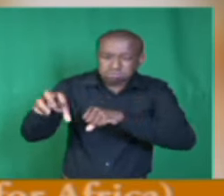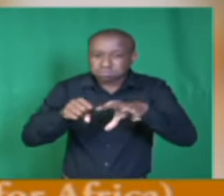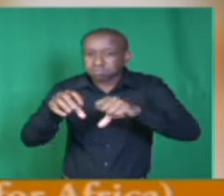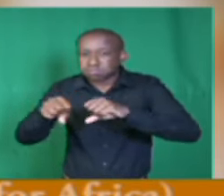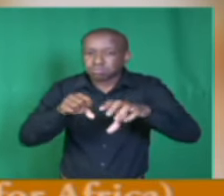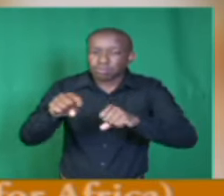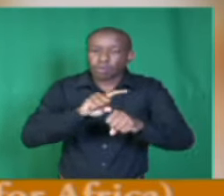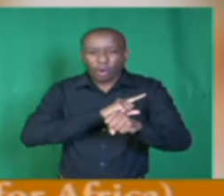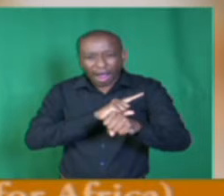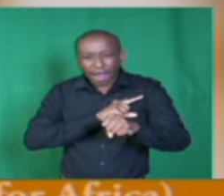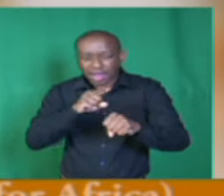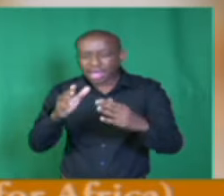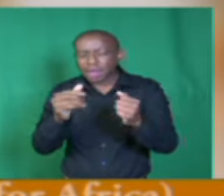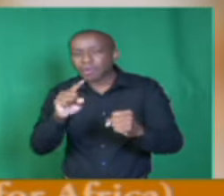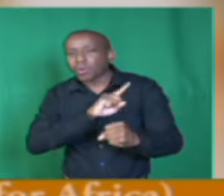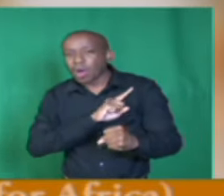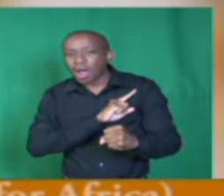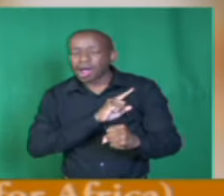Scramble of Africa took place,